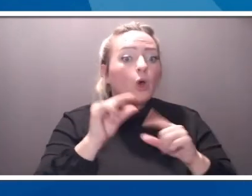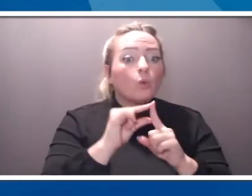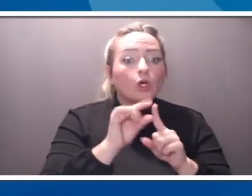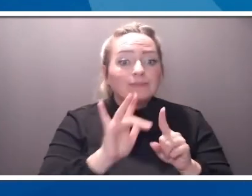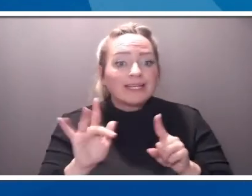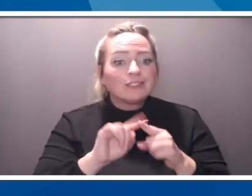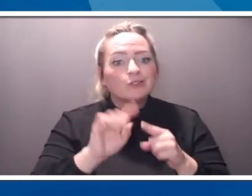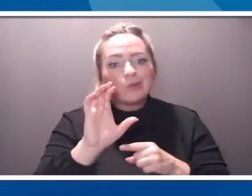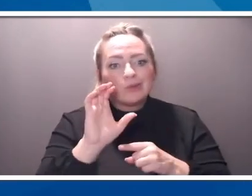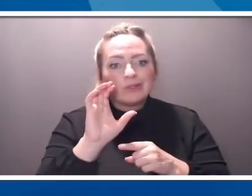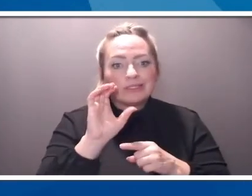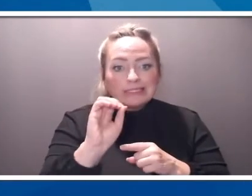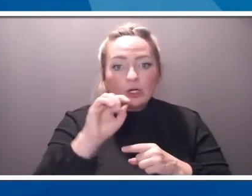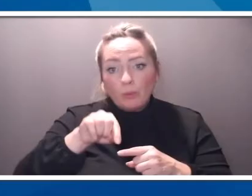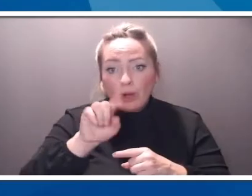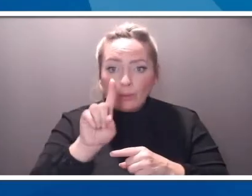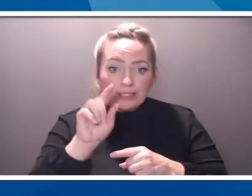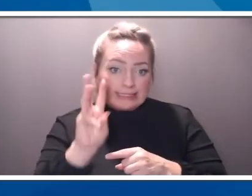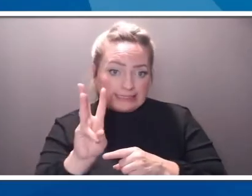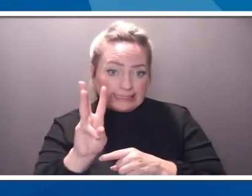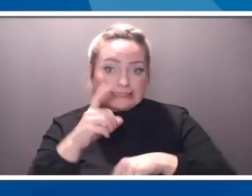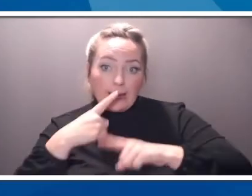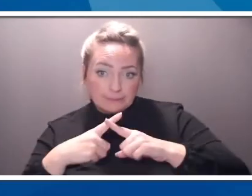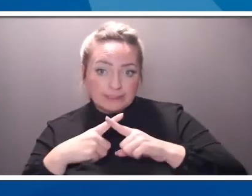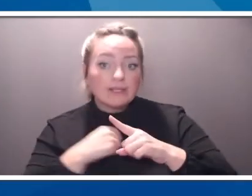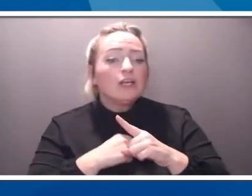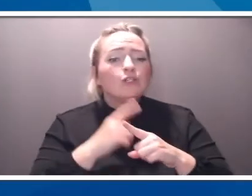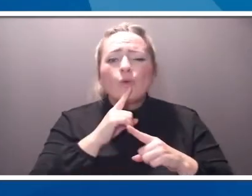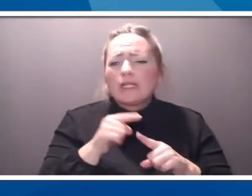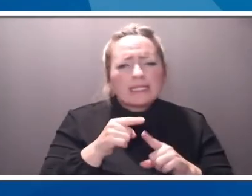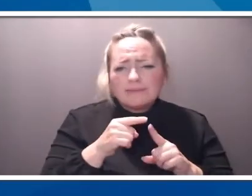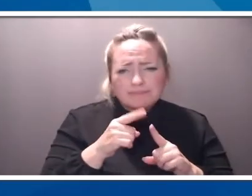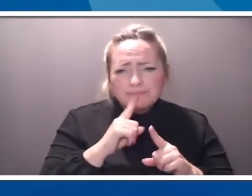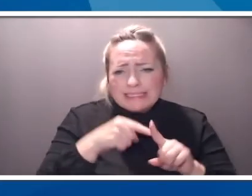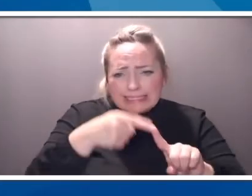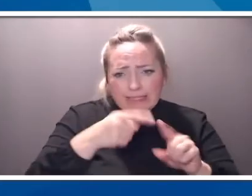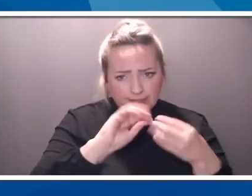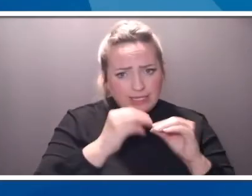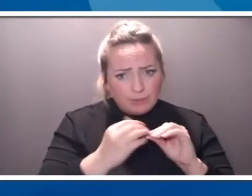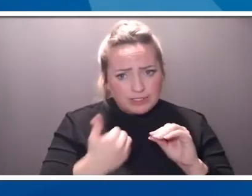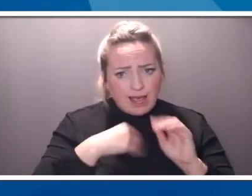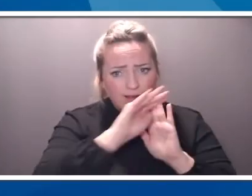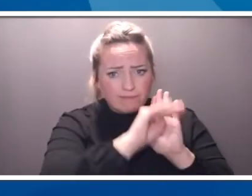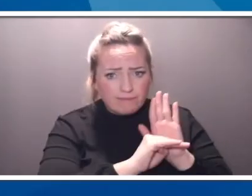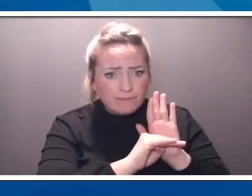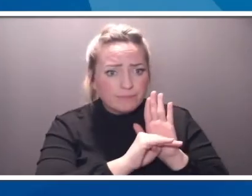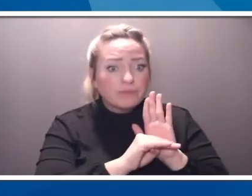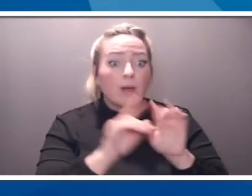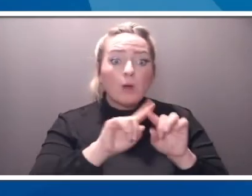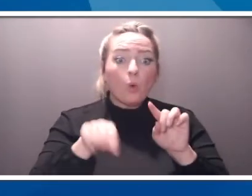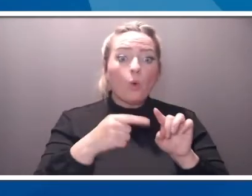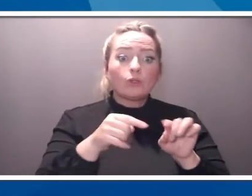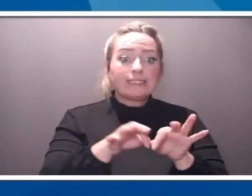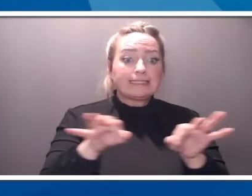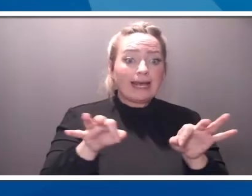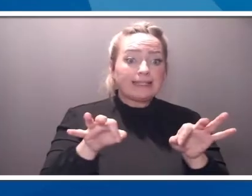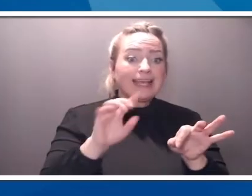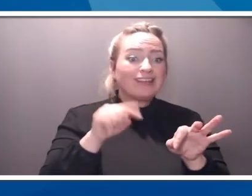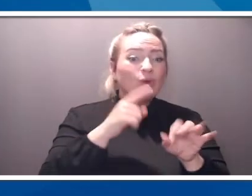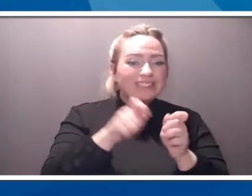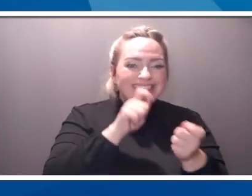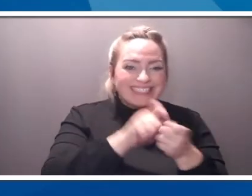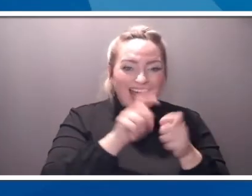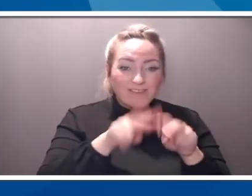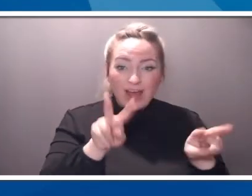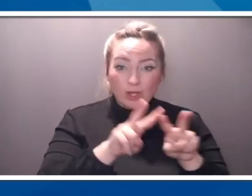times, word spacing to at least 0.16 times. So very specific numbers there. But it